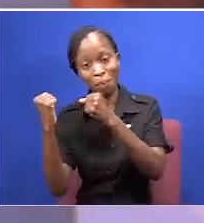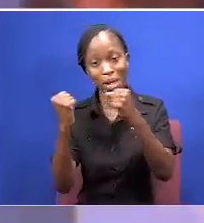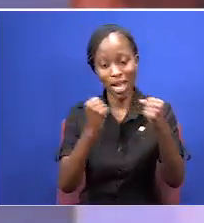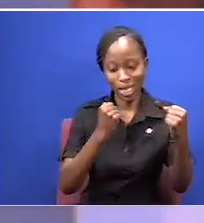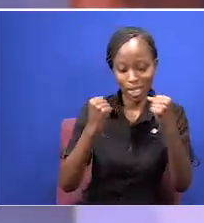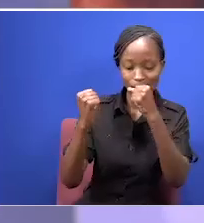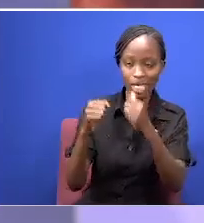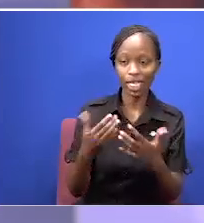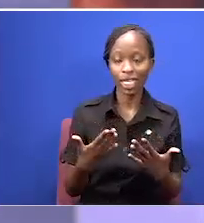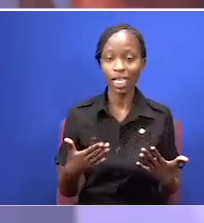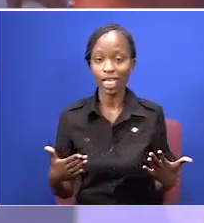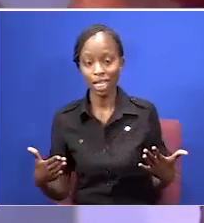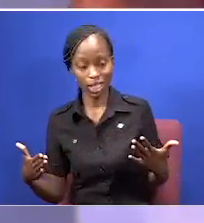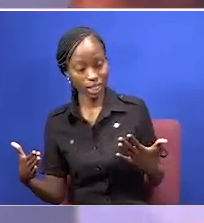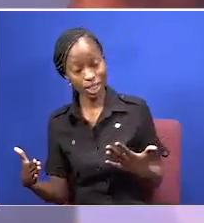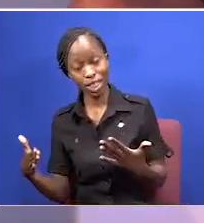one more